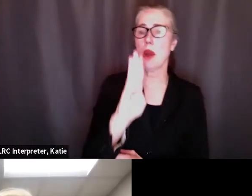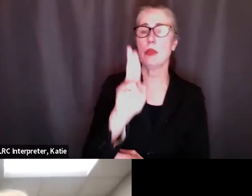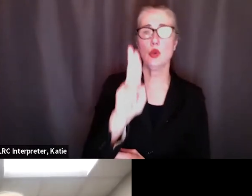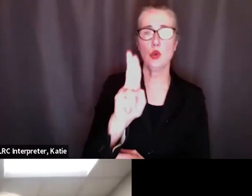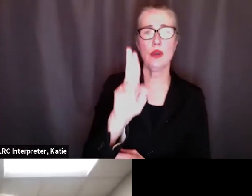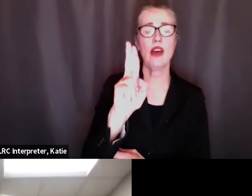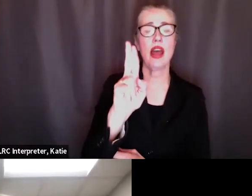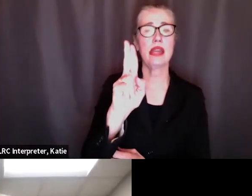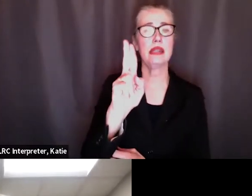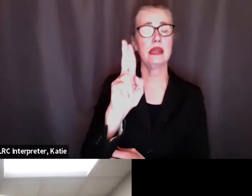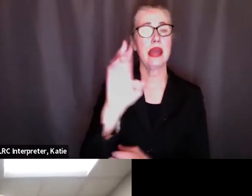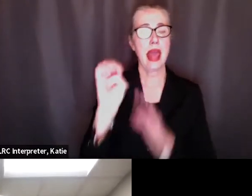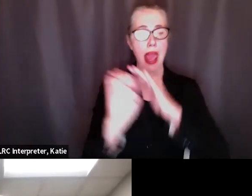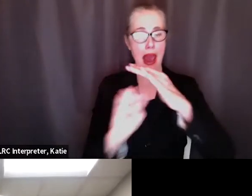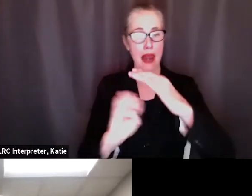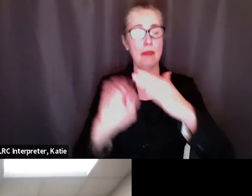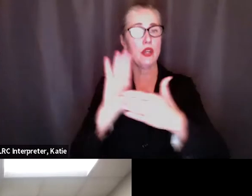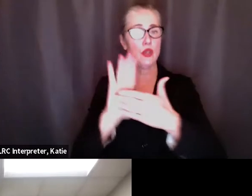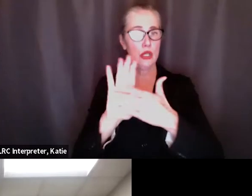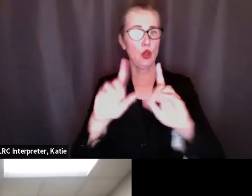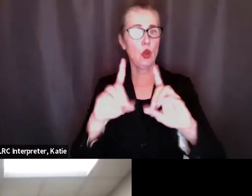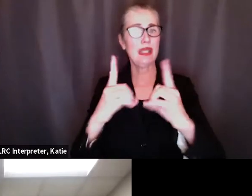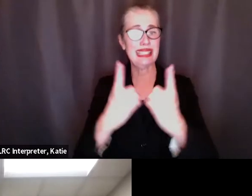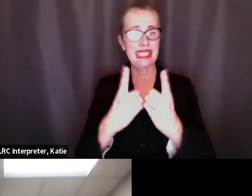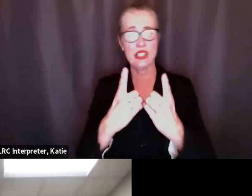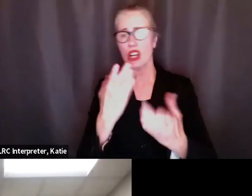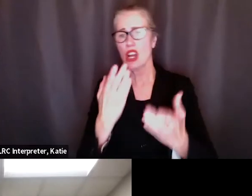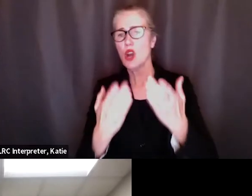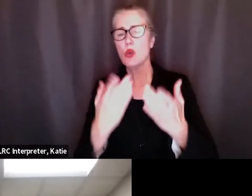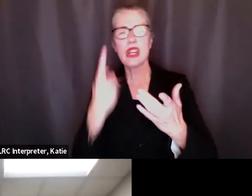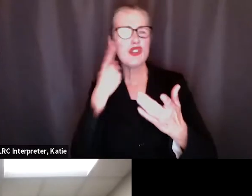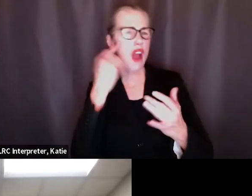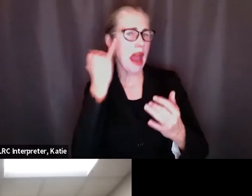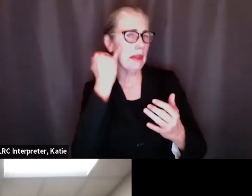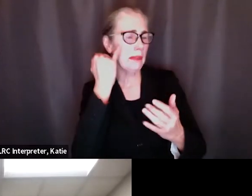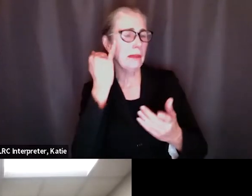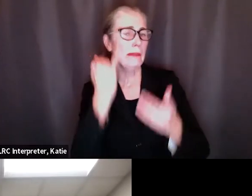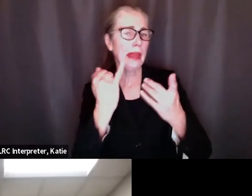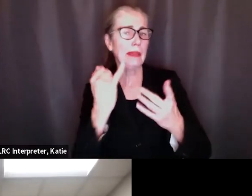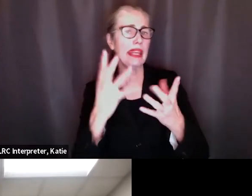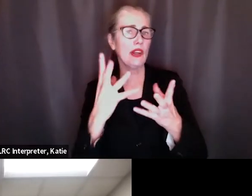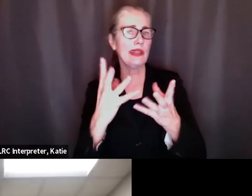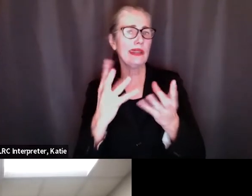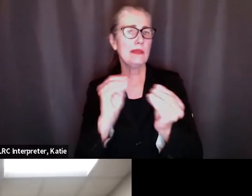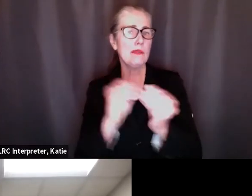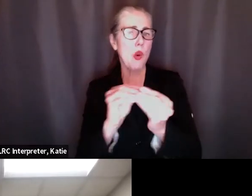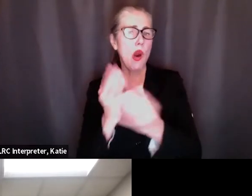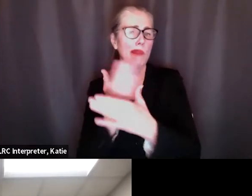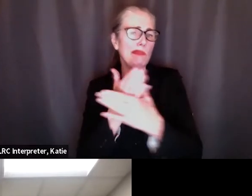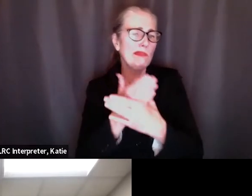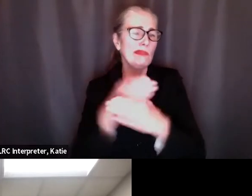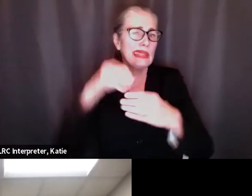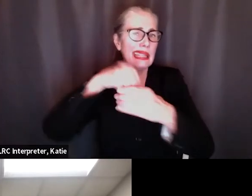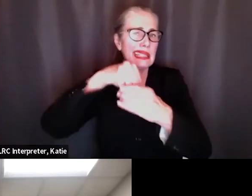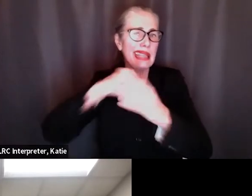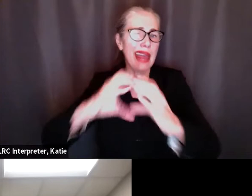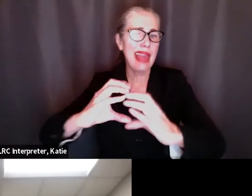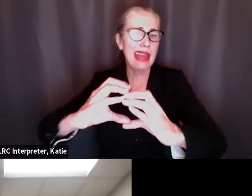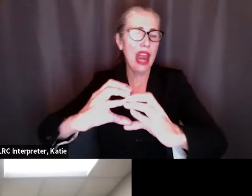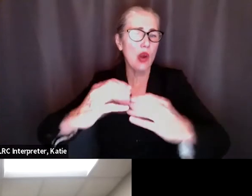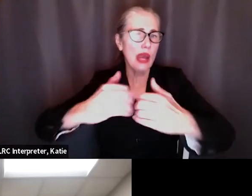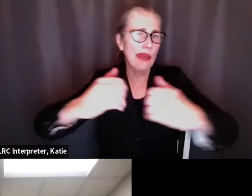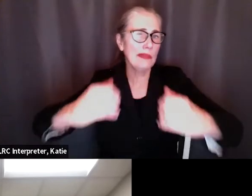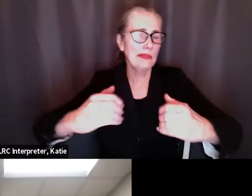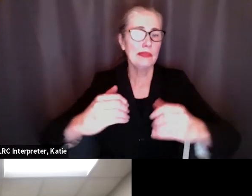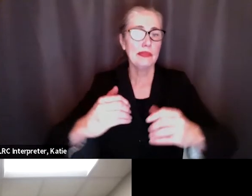um you know made some scenarios that could maybe get more inside there so next slide please the